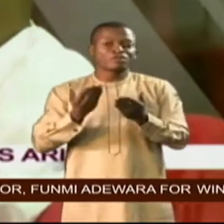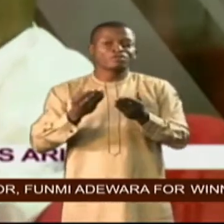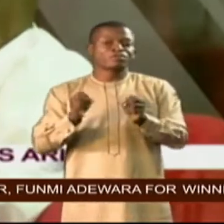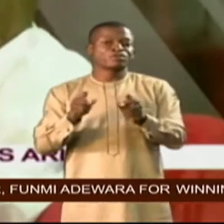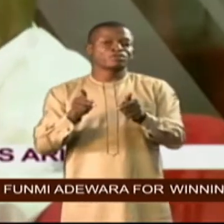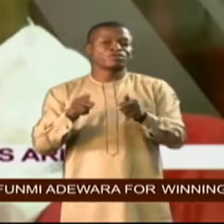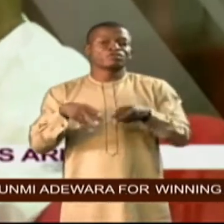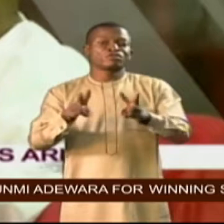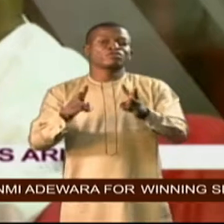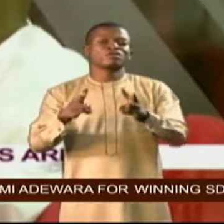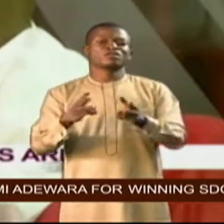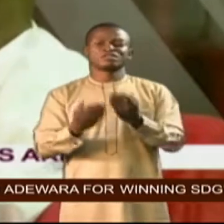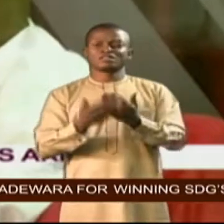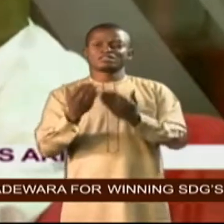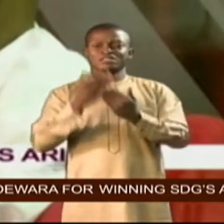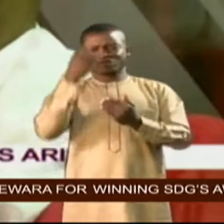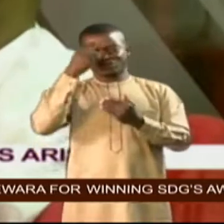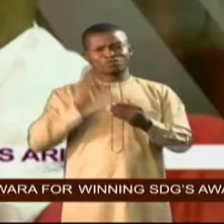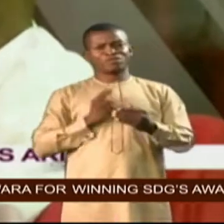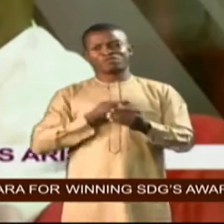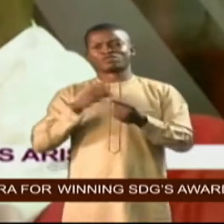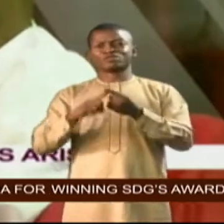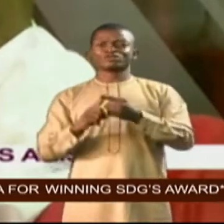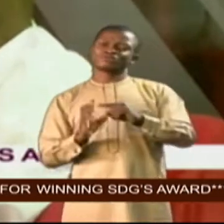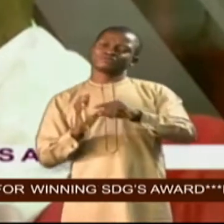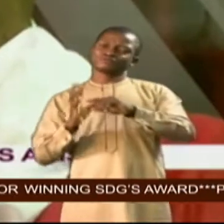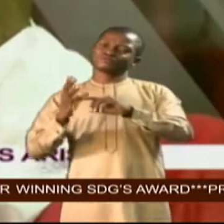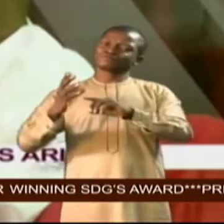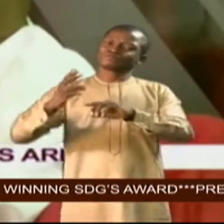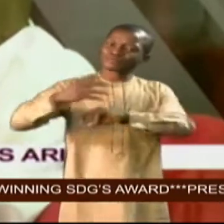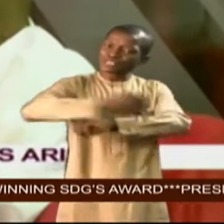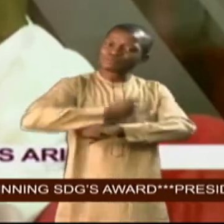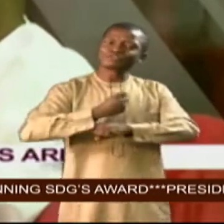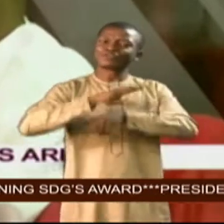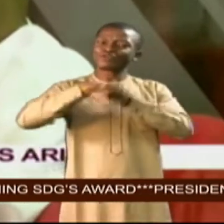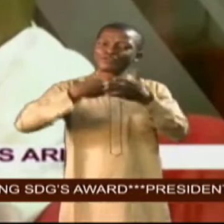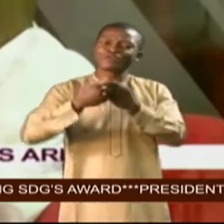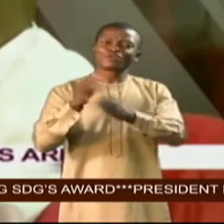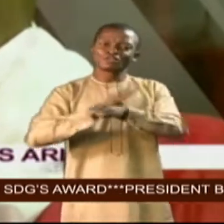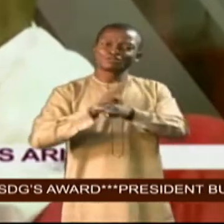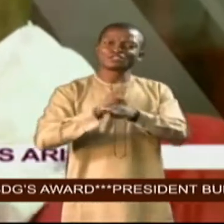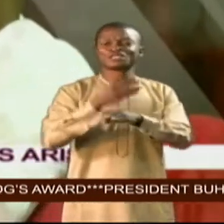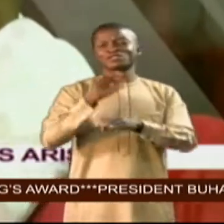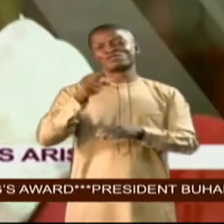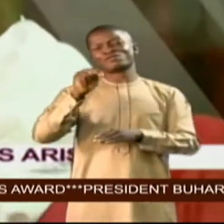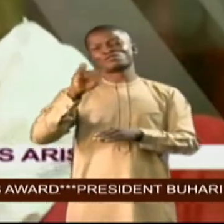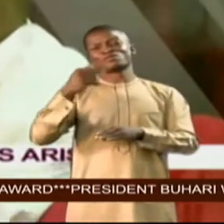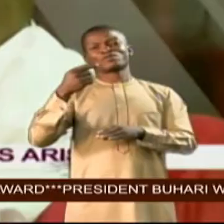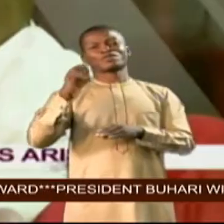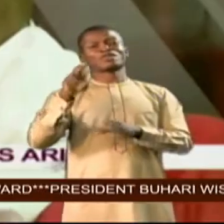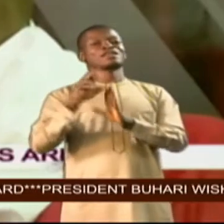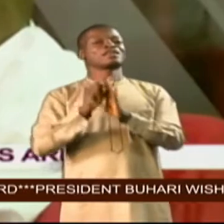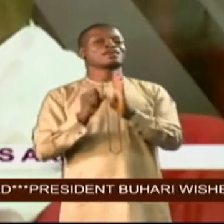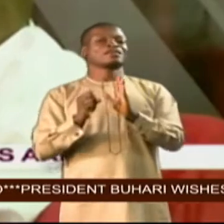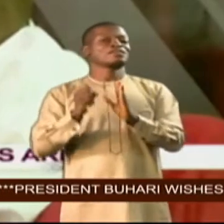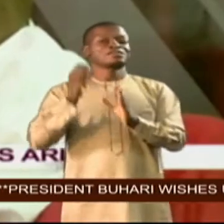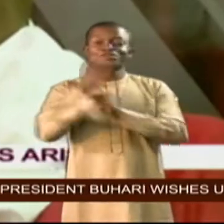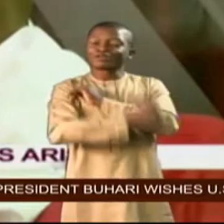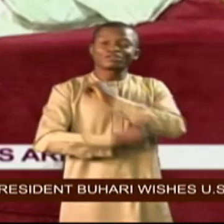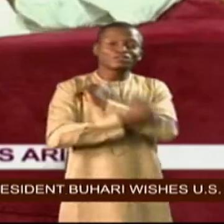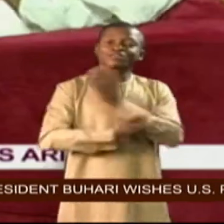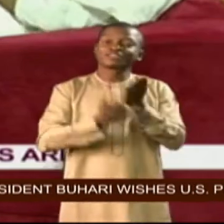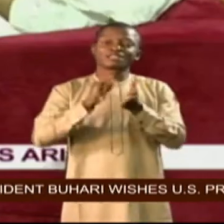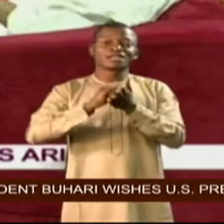take over the import and export business of Niger Republic. That is the simple reason why we did